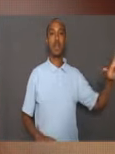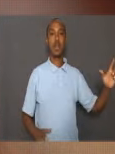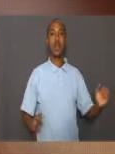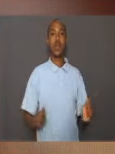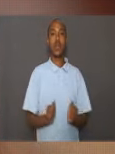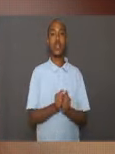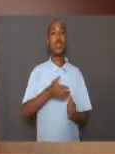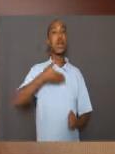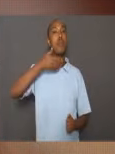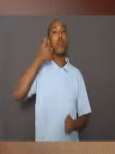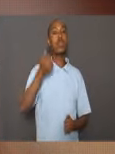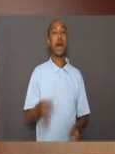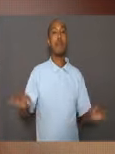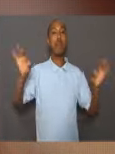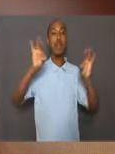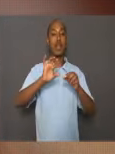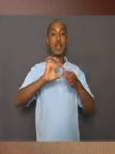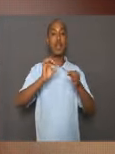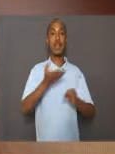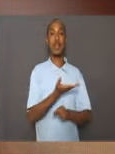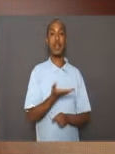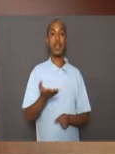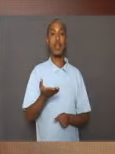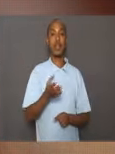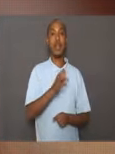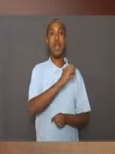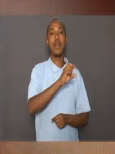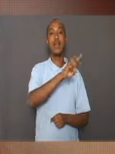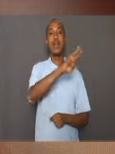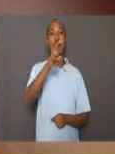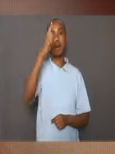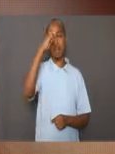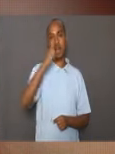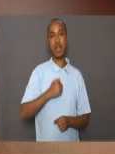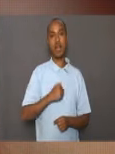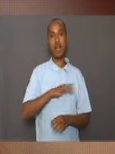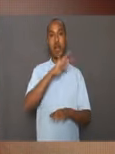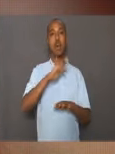the most appropriate statement of their beliefs on the right?